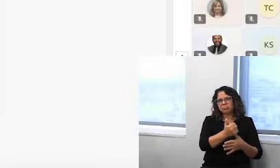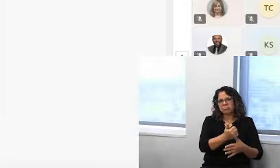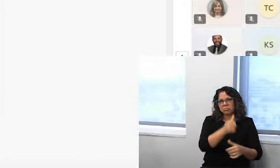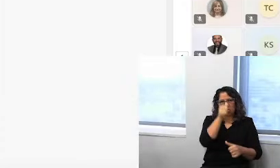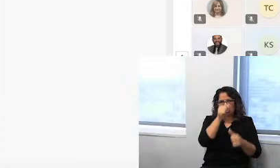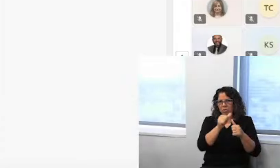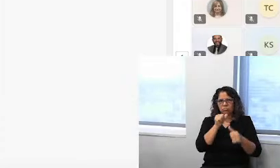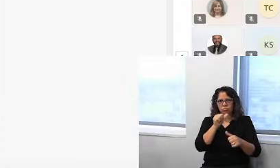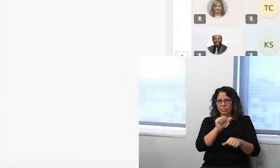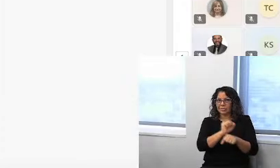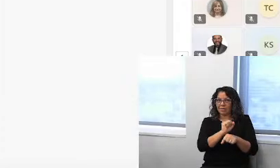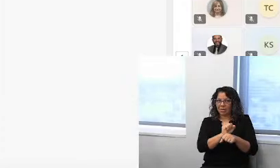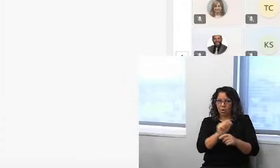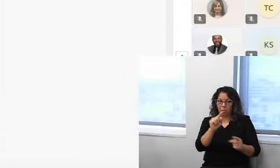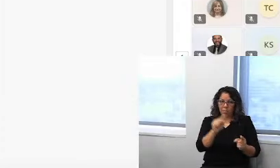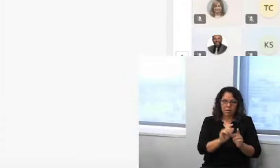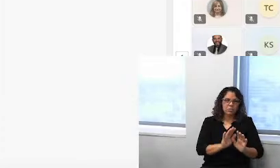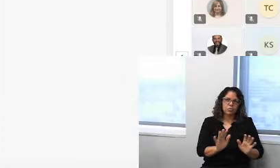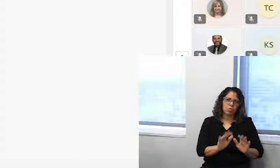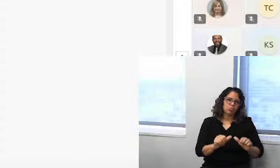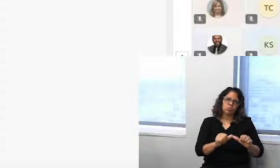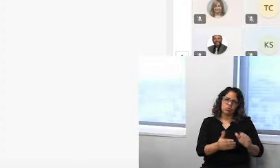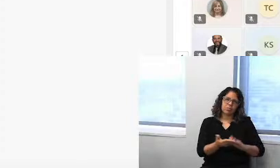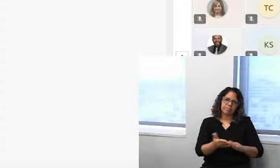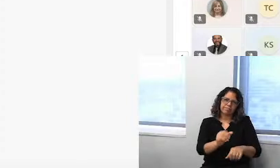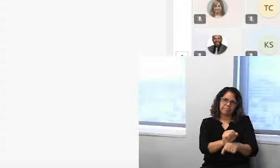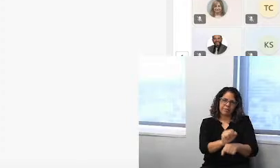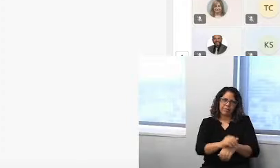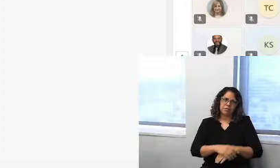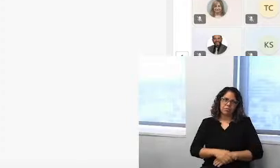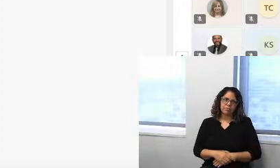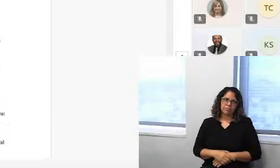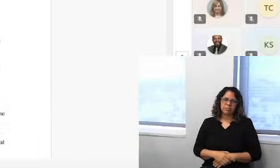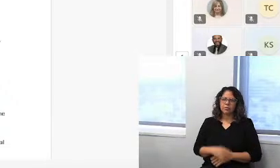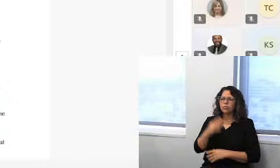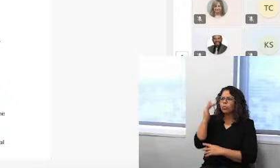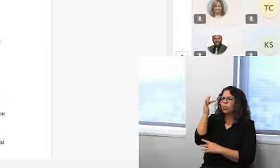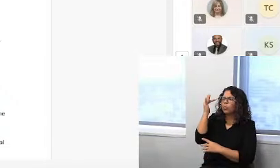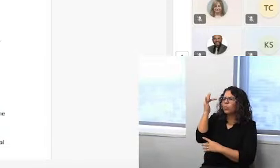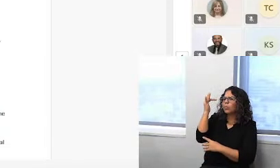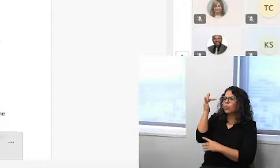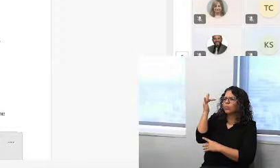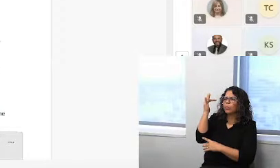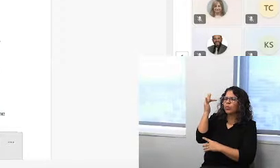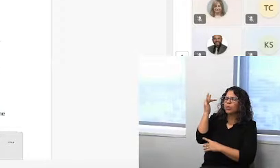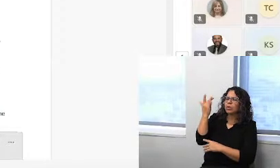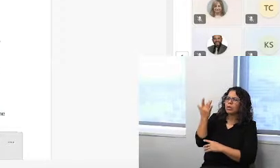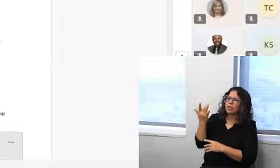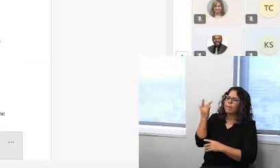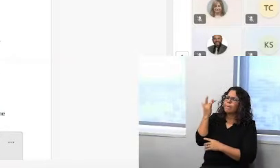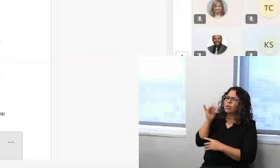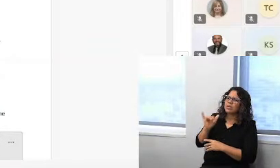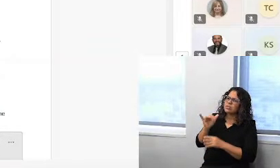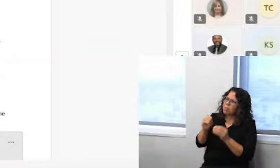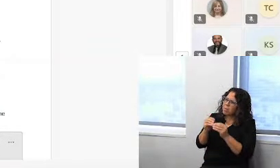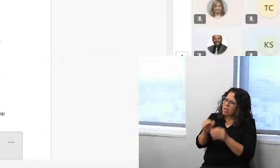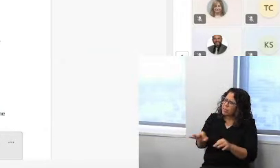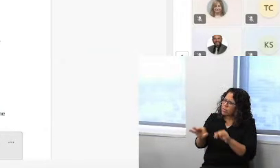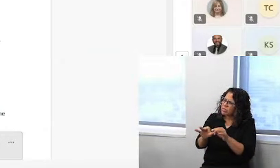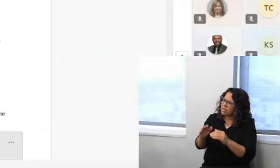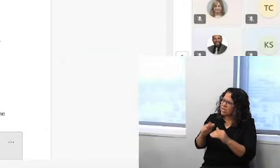happening. Okay, why is that? Was that more important than the vegetation management program